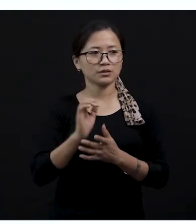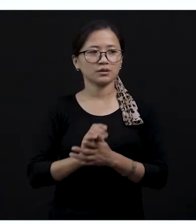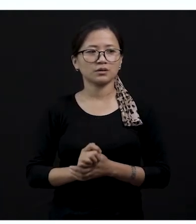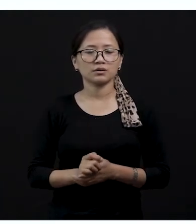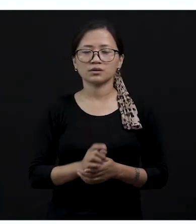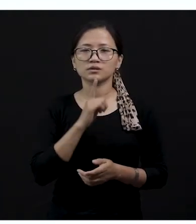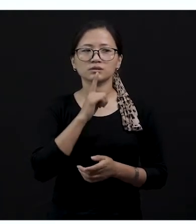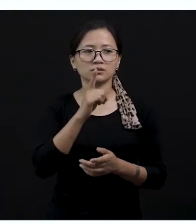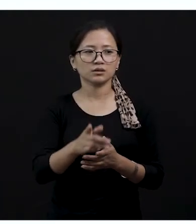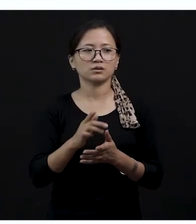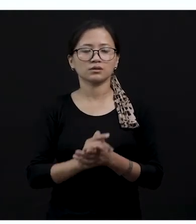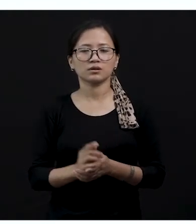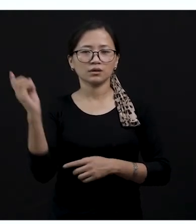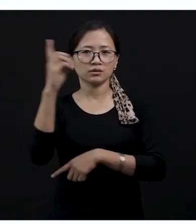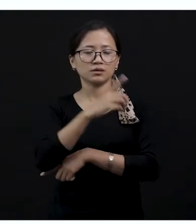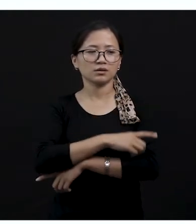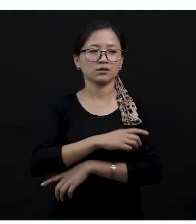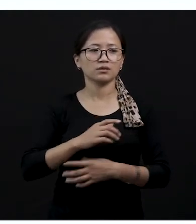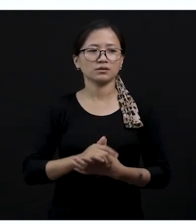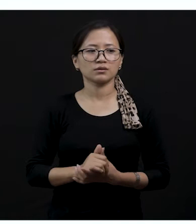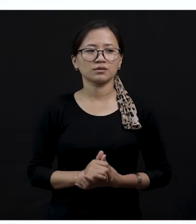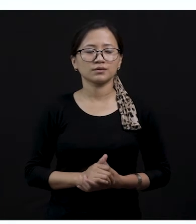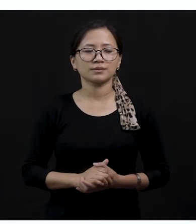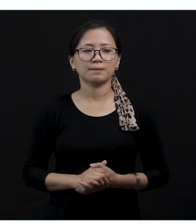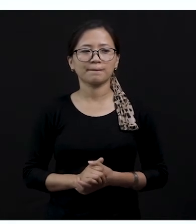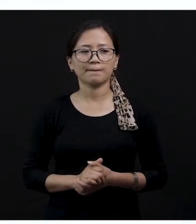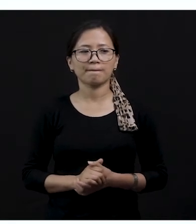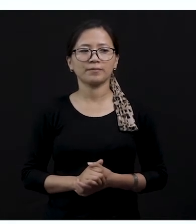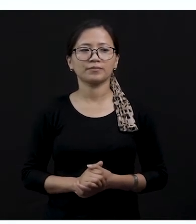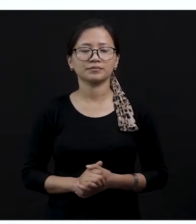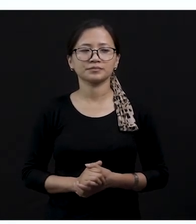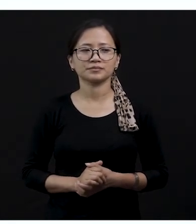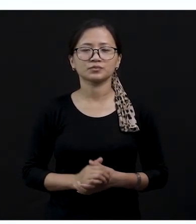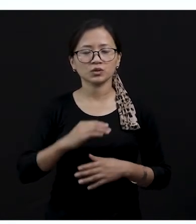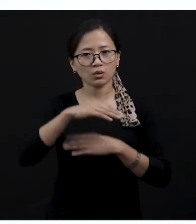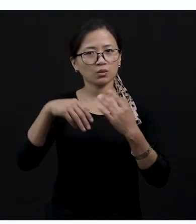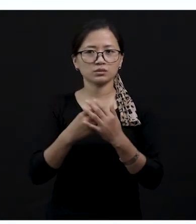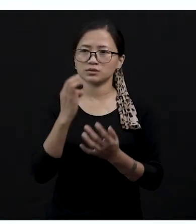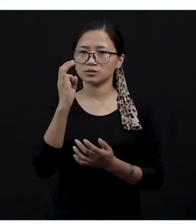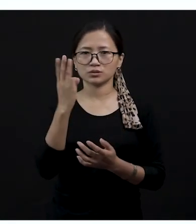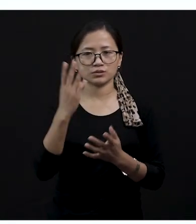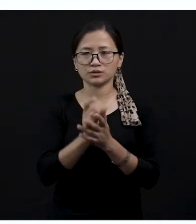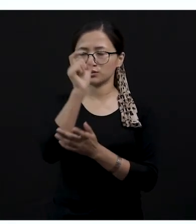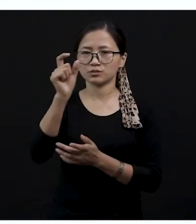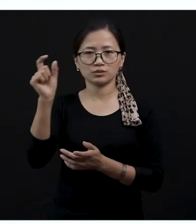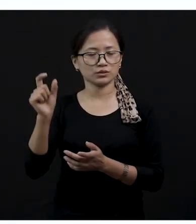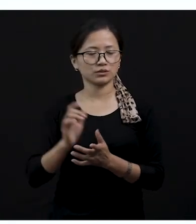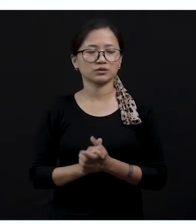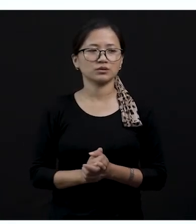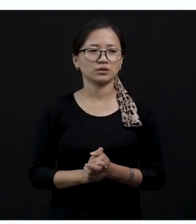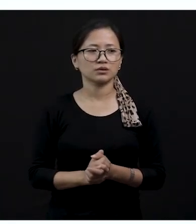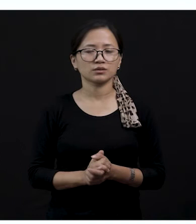Y ending, right? At the end, they have something like a Y sound, right? So that means all these three words, gray, say, and